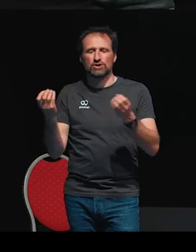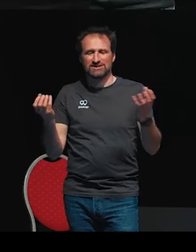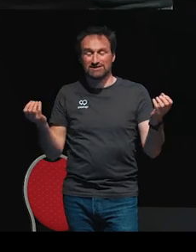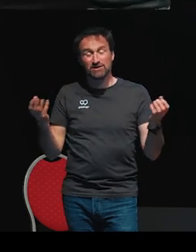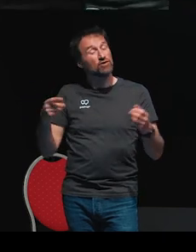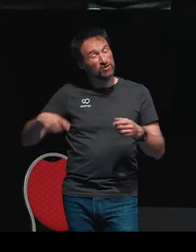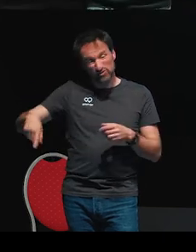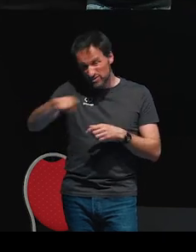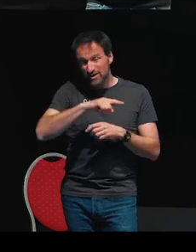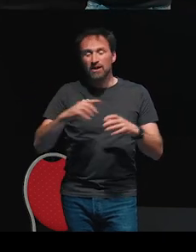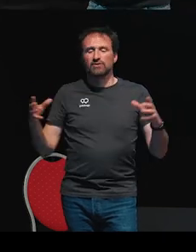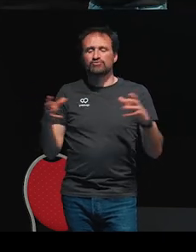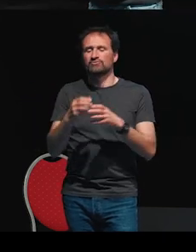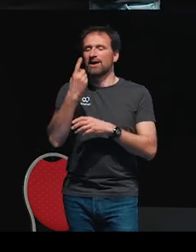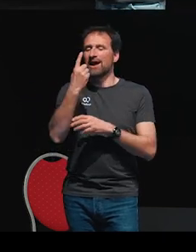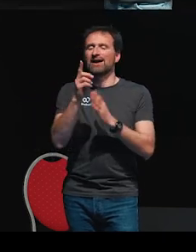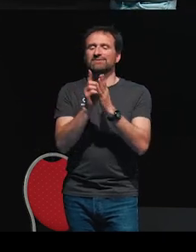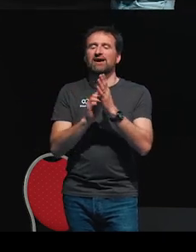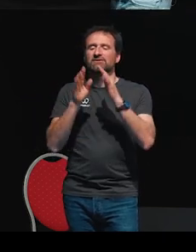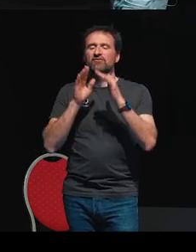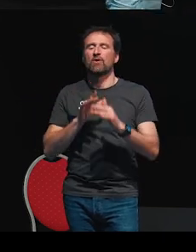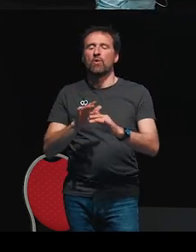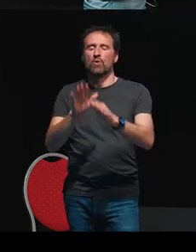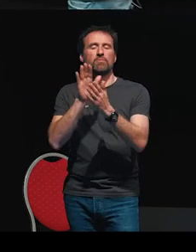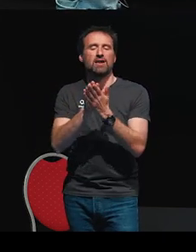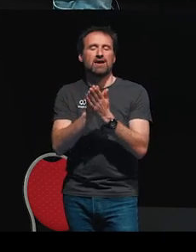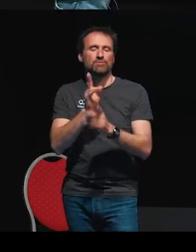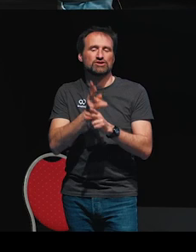keep this one data flow consistent.